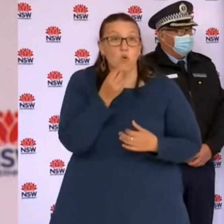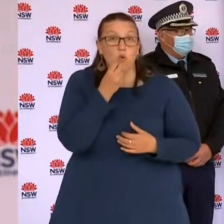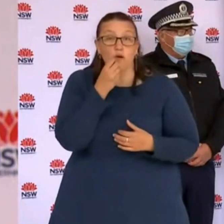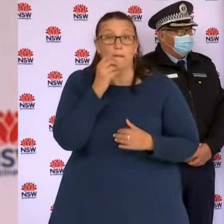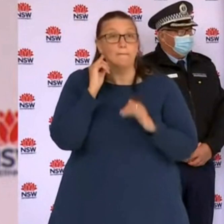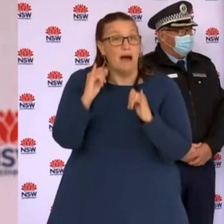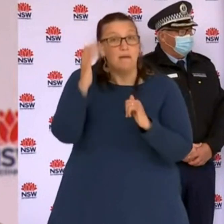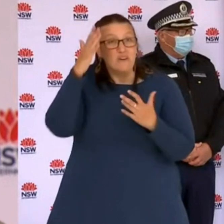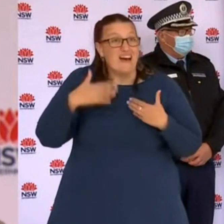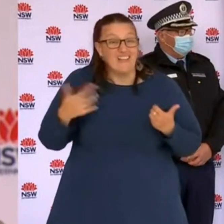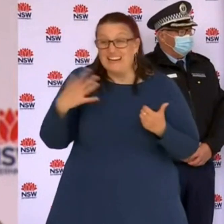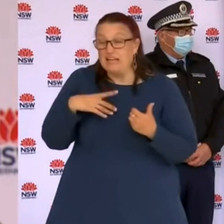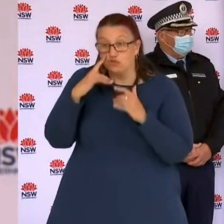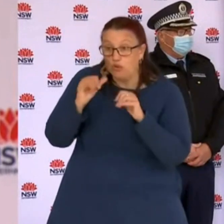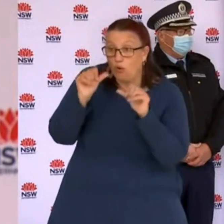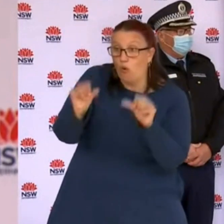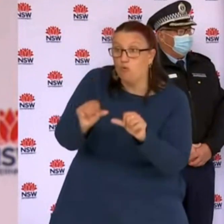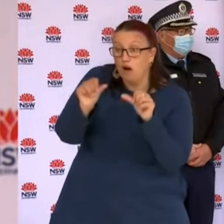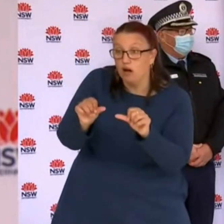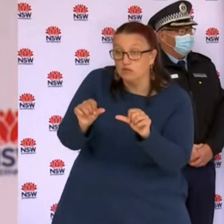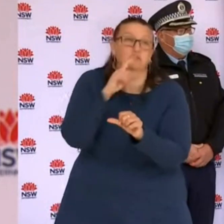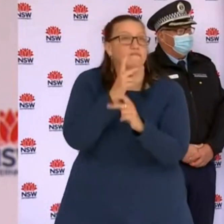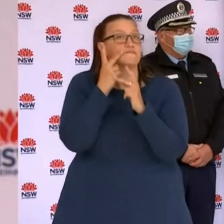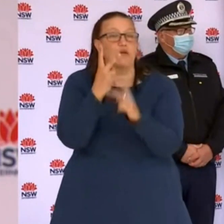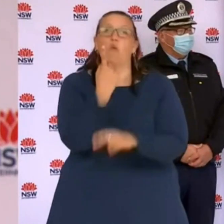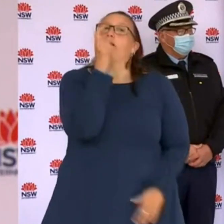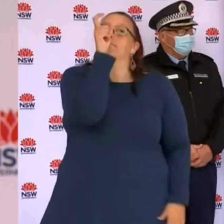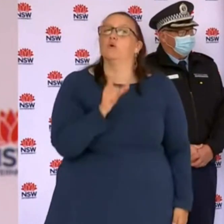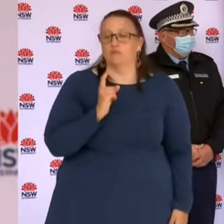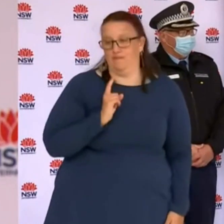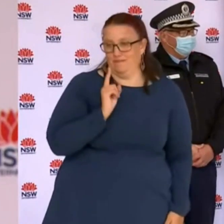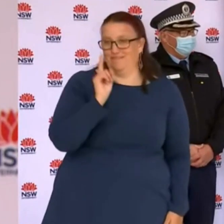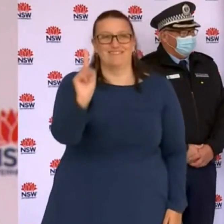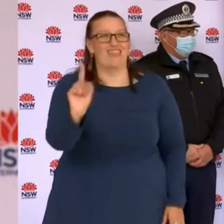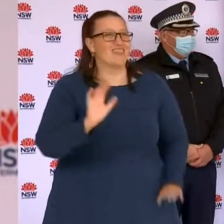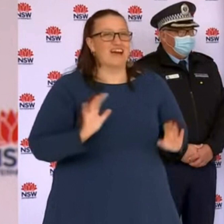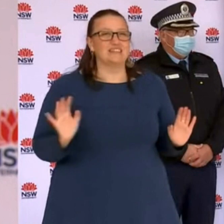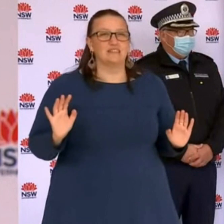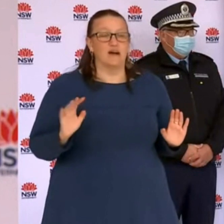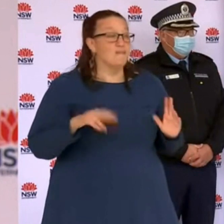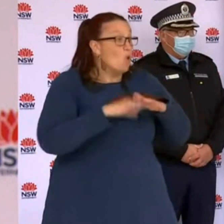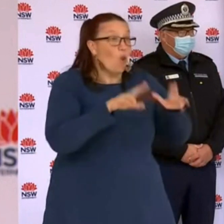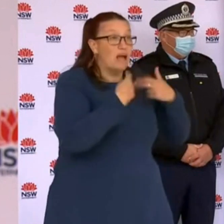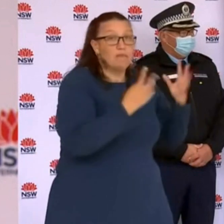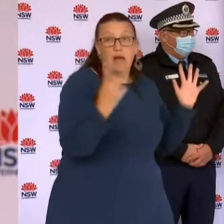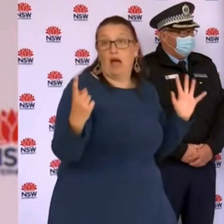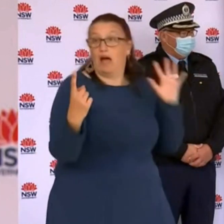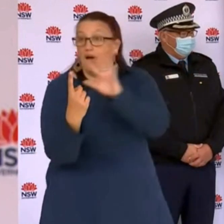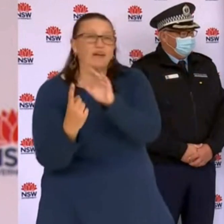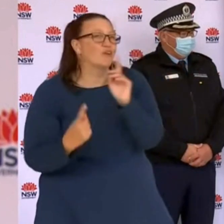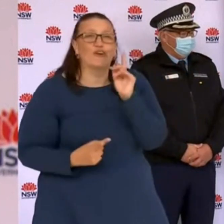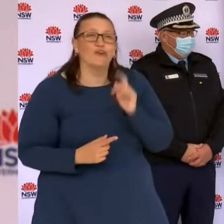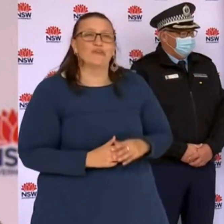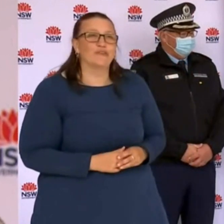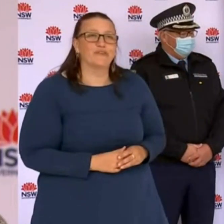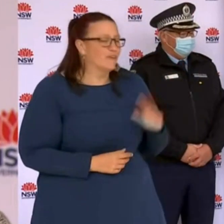most minimum of symptoms. Please get tested early so that when we get to you, you haven't been in the community infectious for a